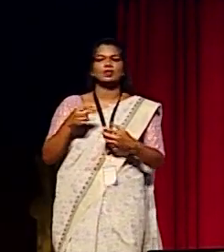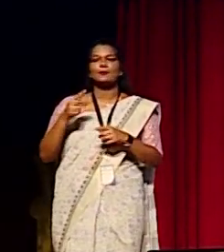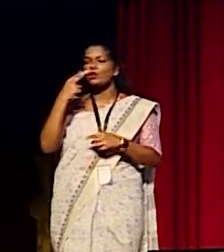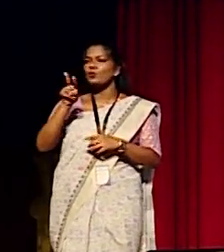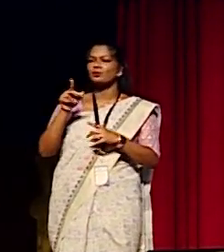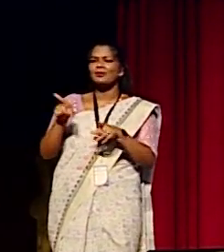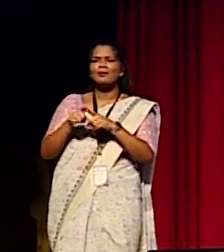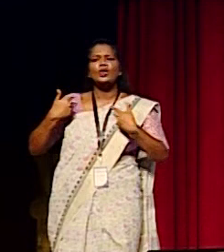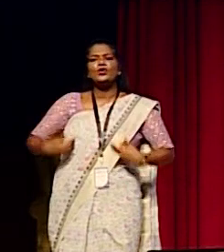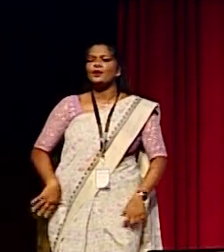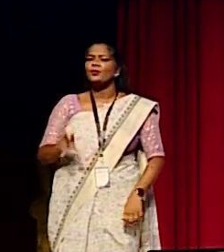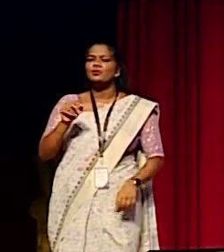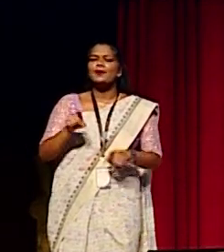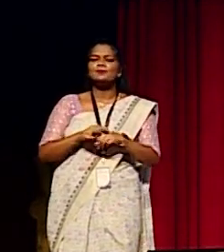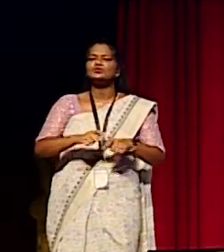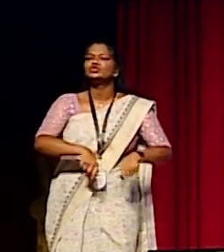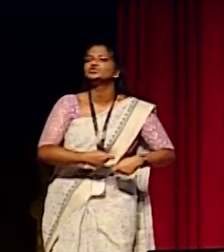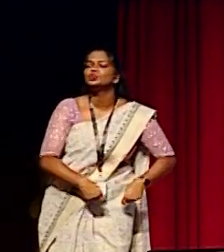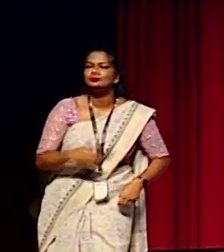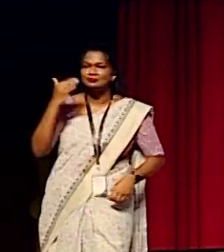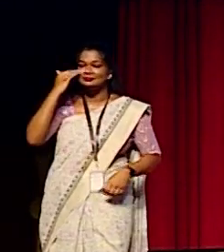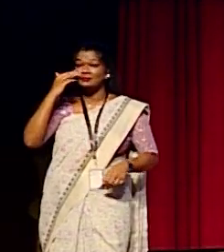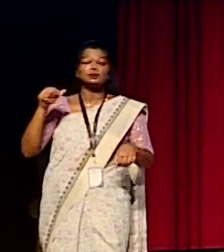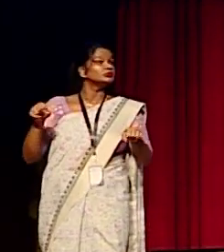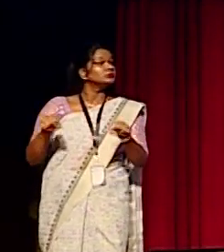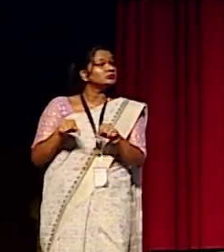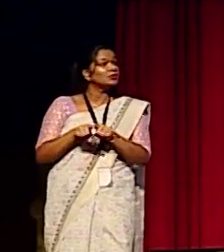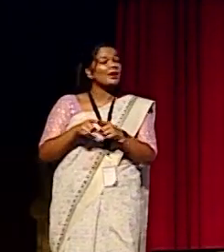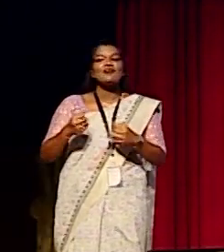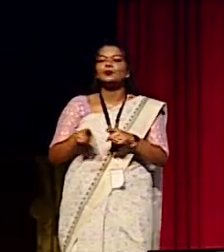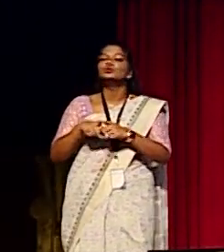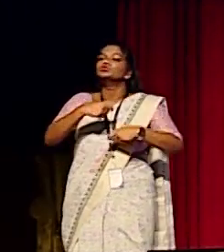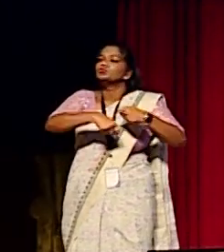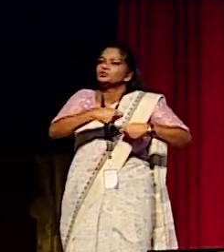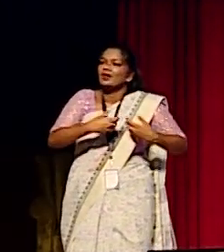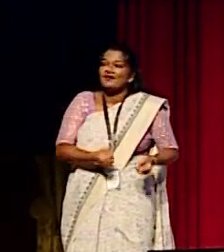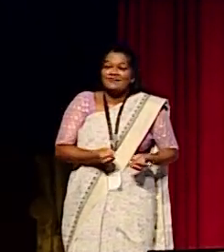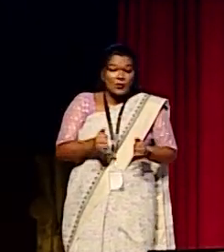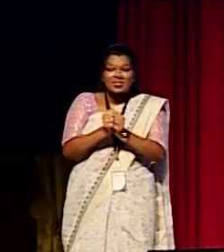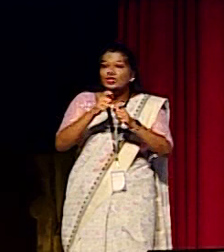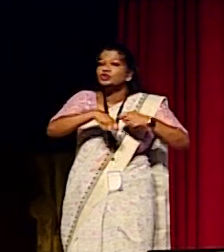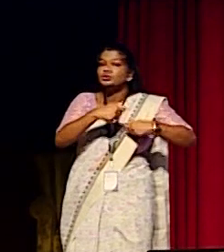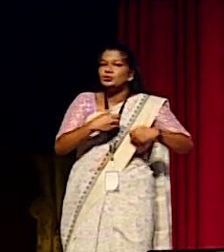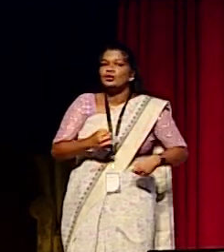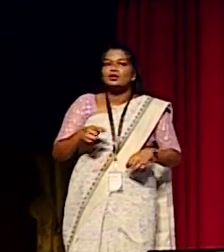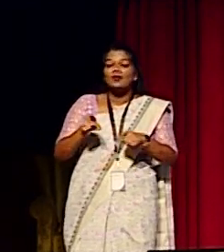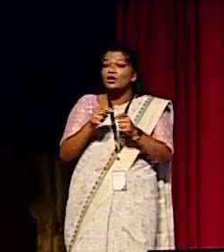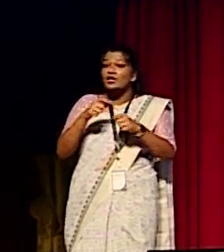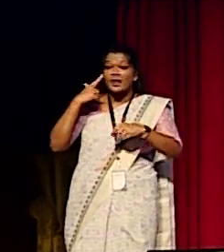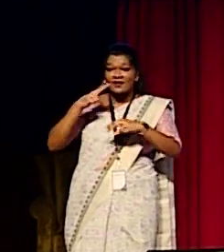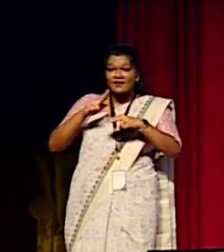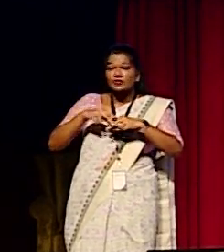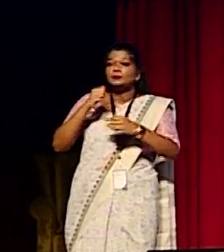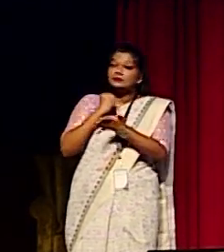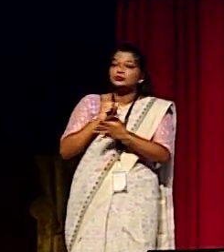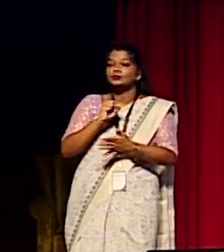look like a human foot. It looks like a shoe last, so it has to be concealed within a shoe. With a shoe, people can't go into their